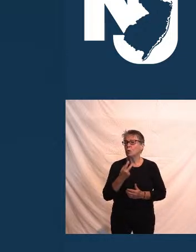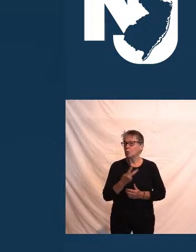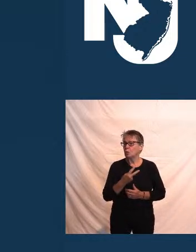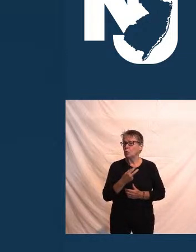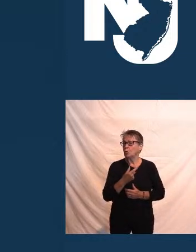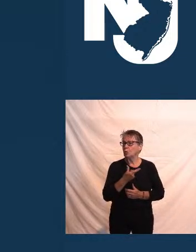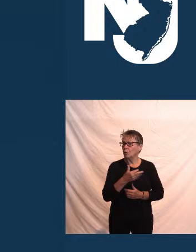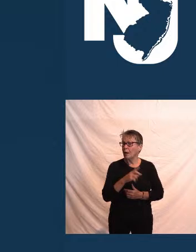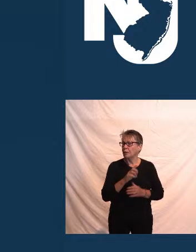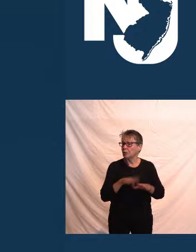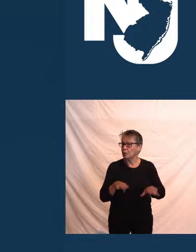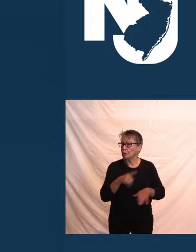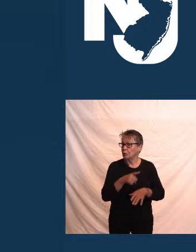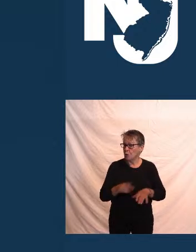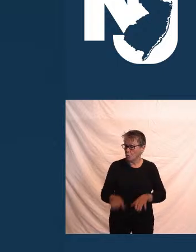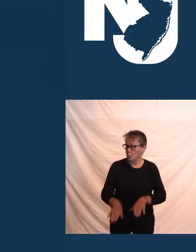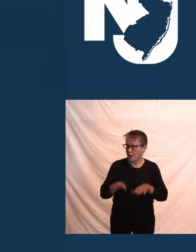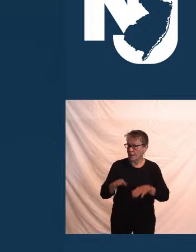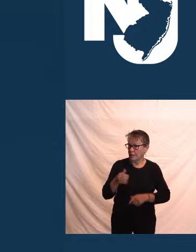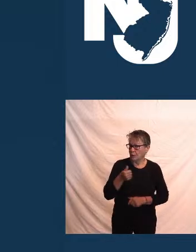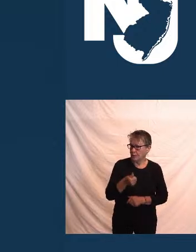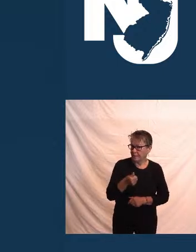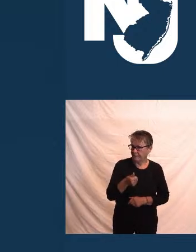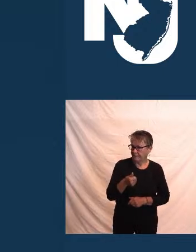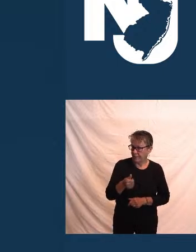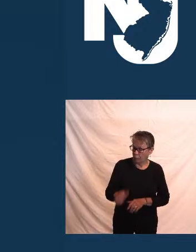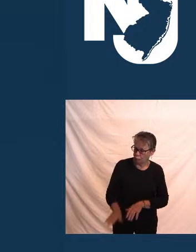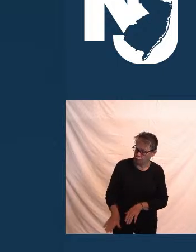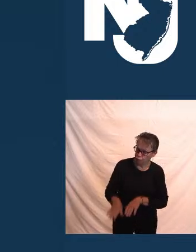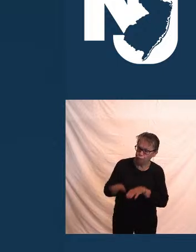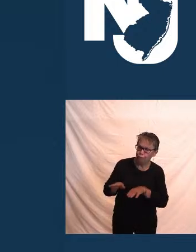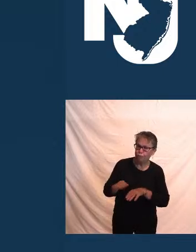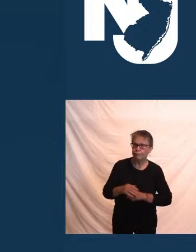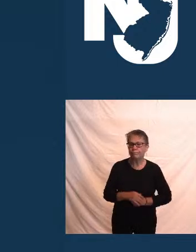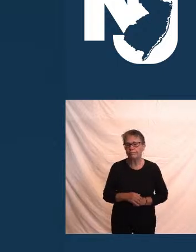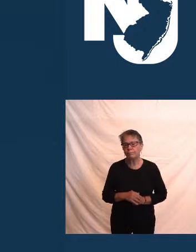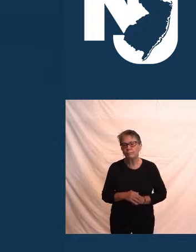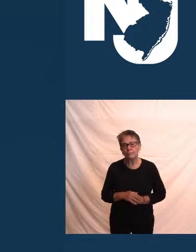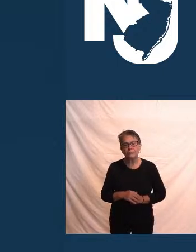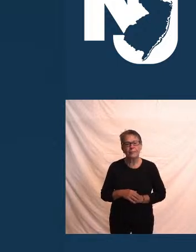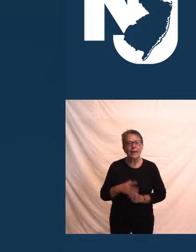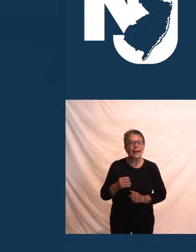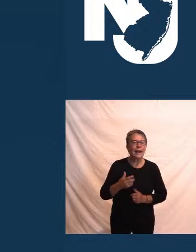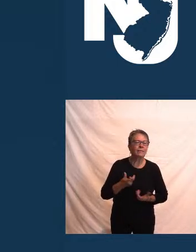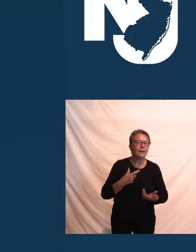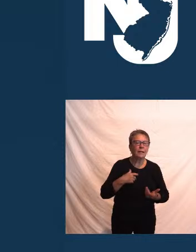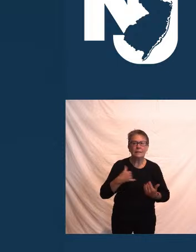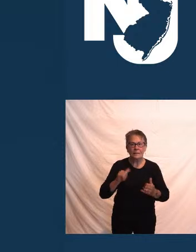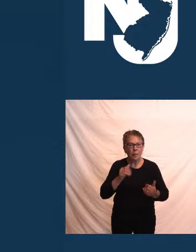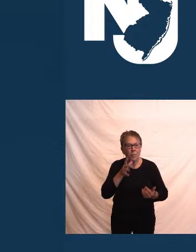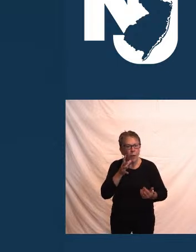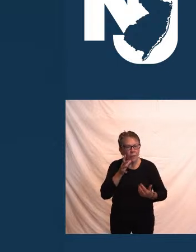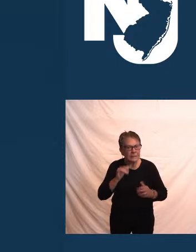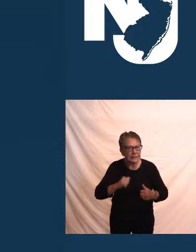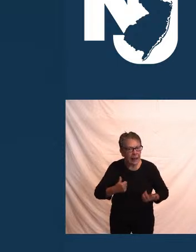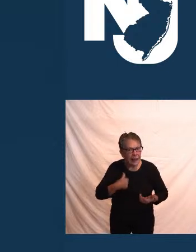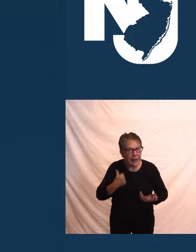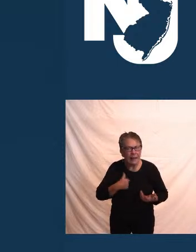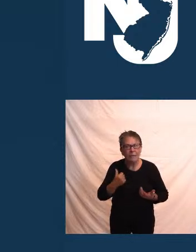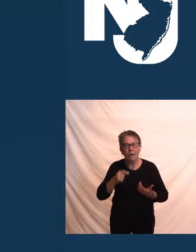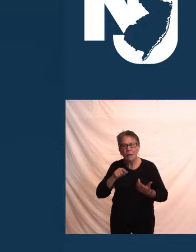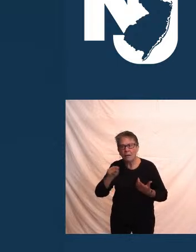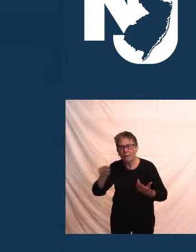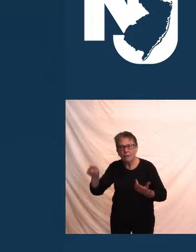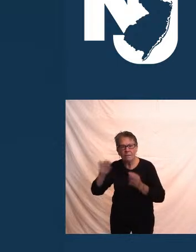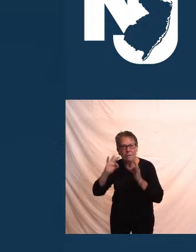Rianne. Deborah also leaves her mother, Patricia, her siblings, Susan, Kimberly, and Robert, and their families, many beloved members